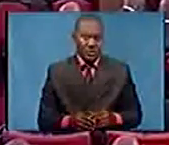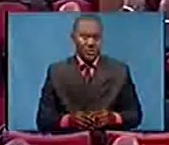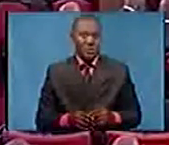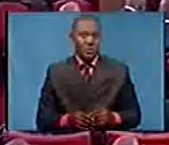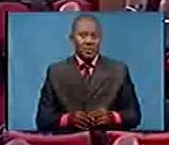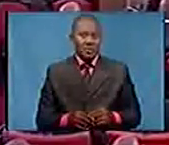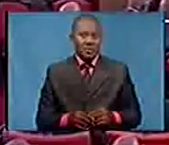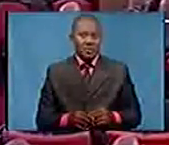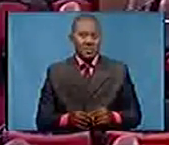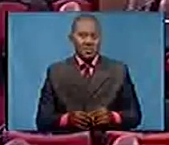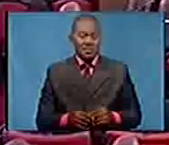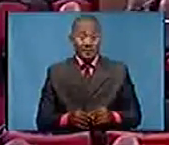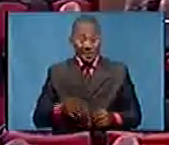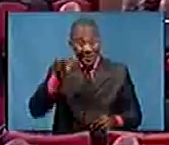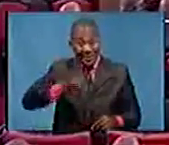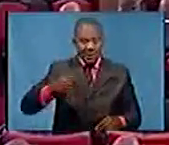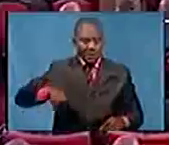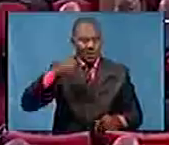That is our concern.